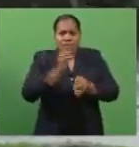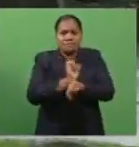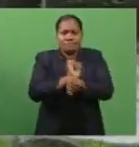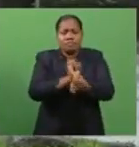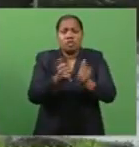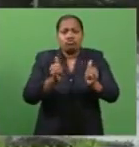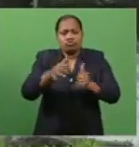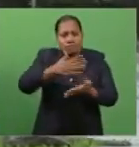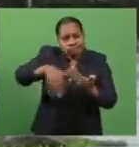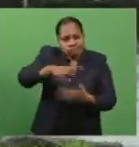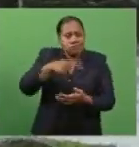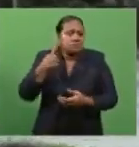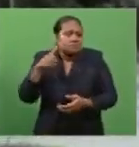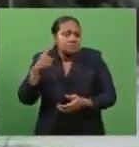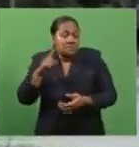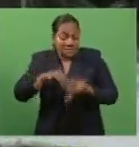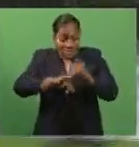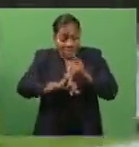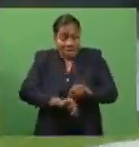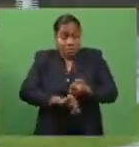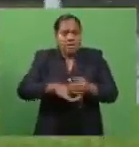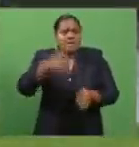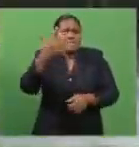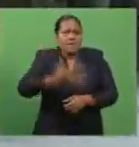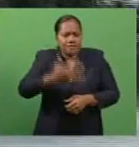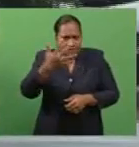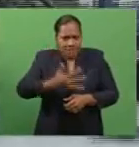gathering breaches. In the Southern Division, there were